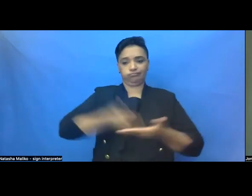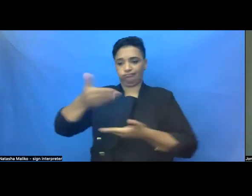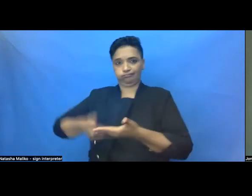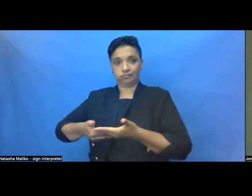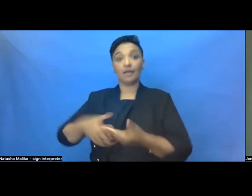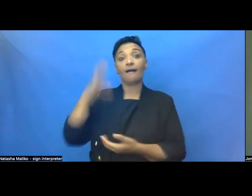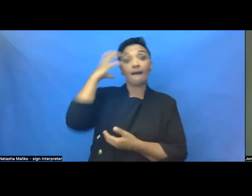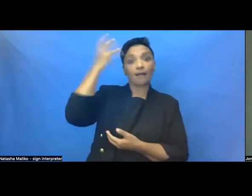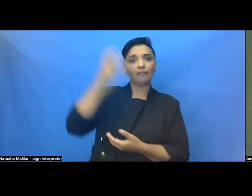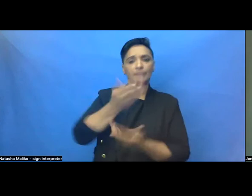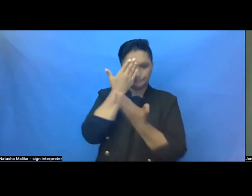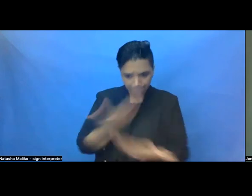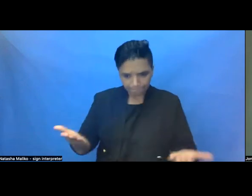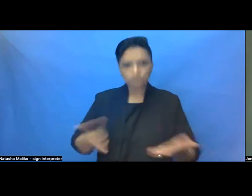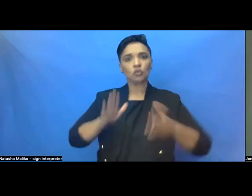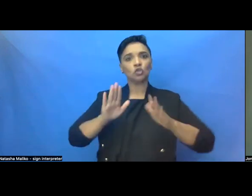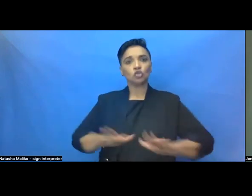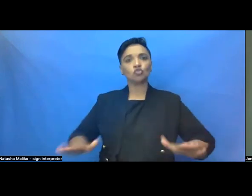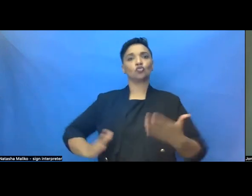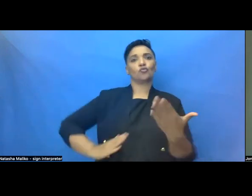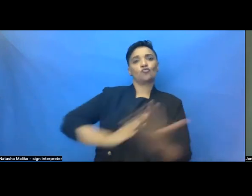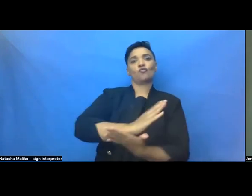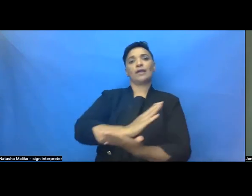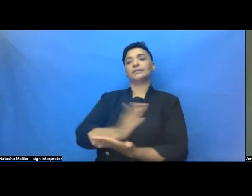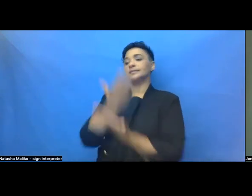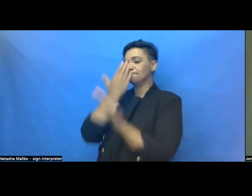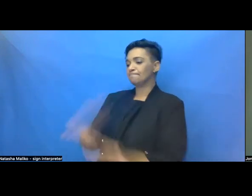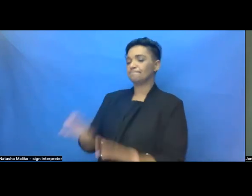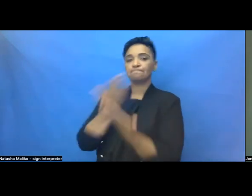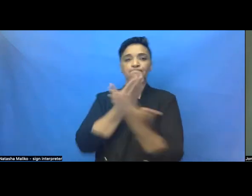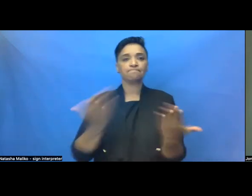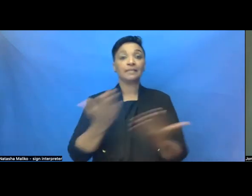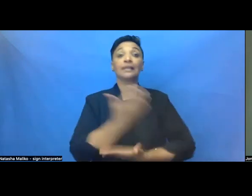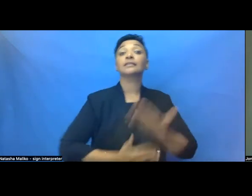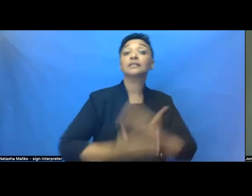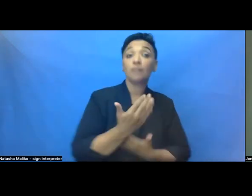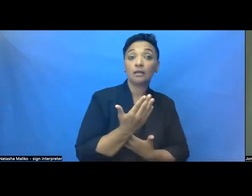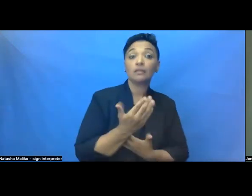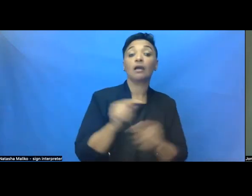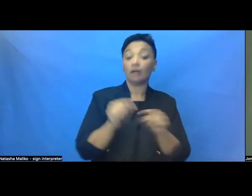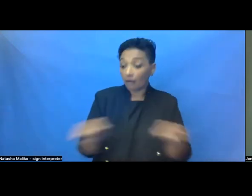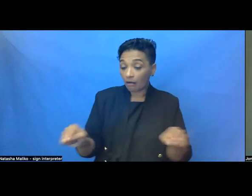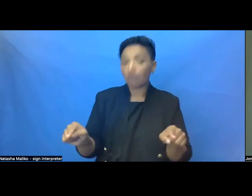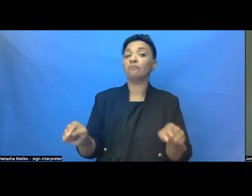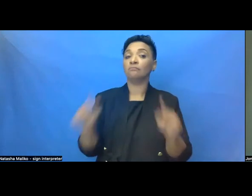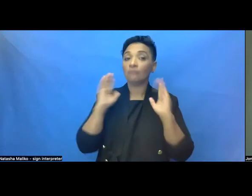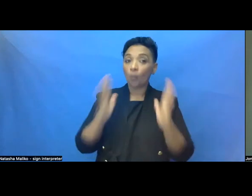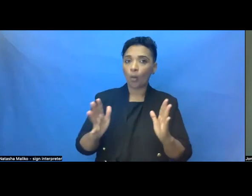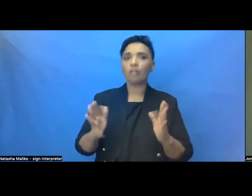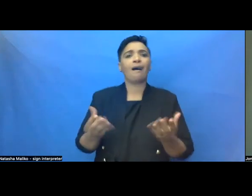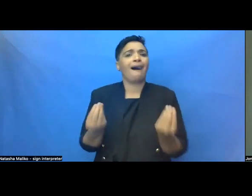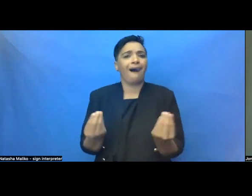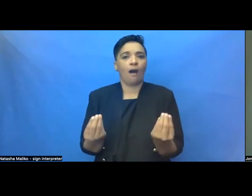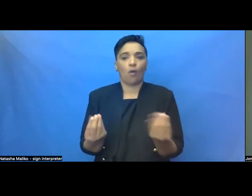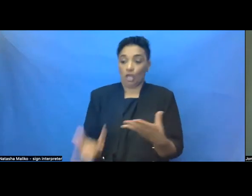respect, protect, and fulfill the rights of children with disabilities, including and especially the rights to full social inclusion,